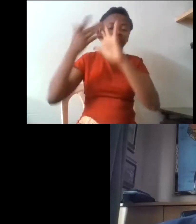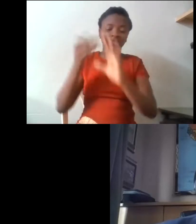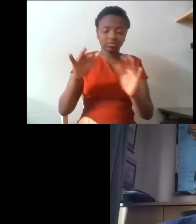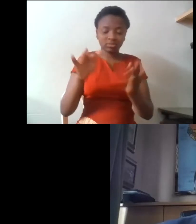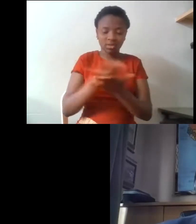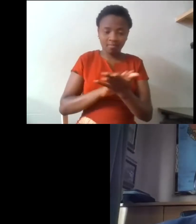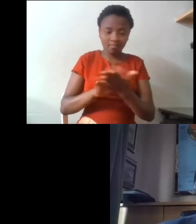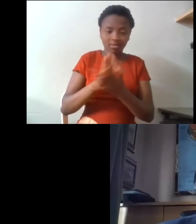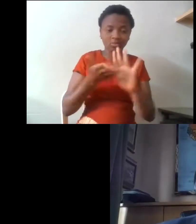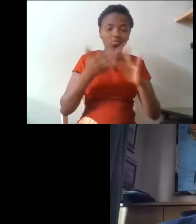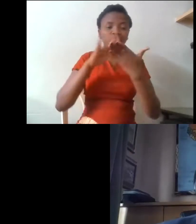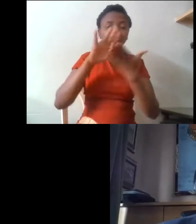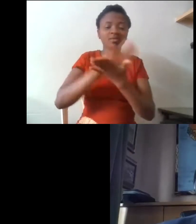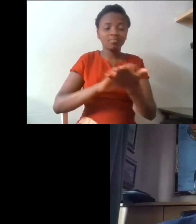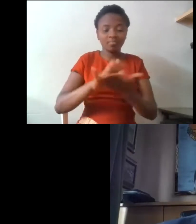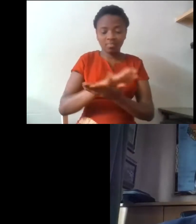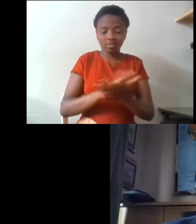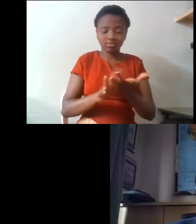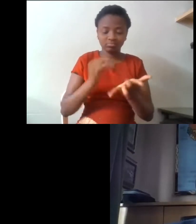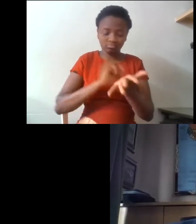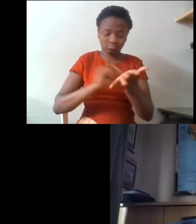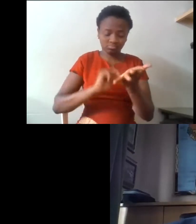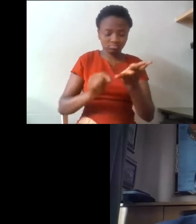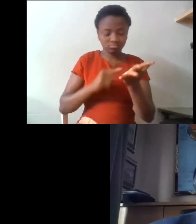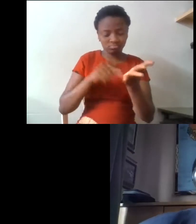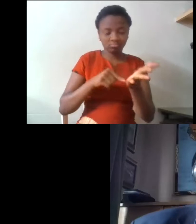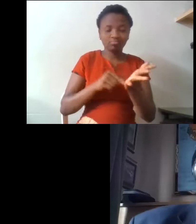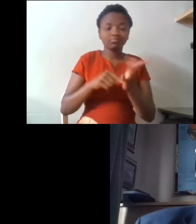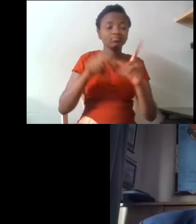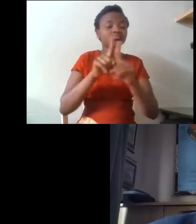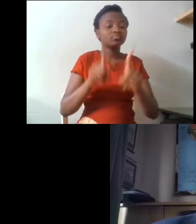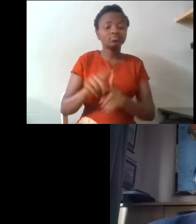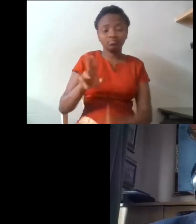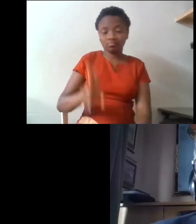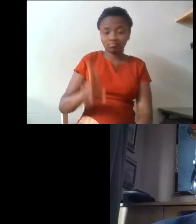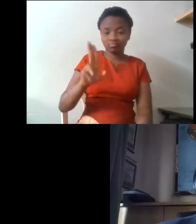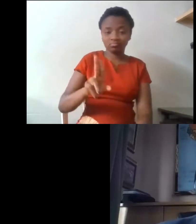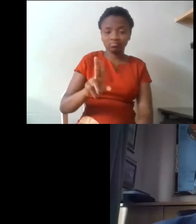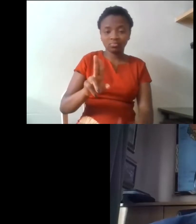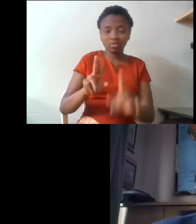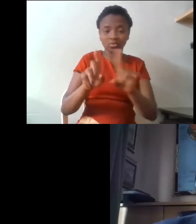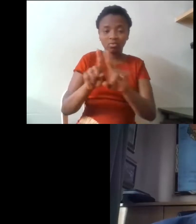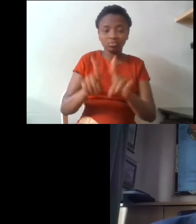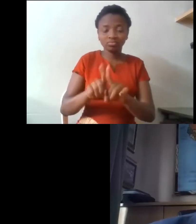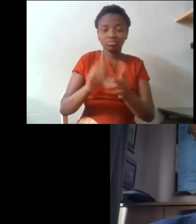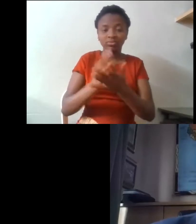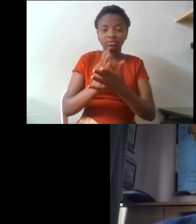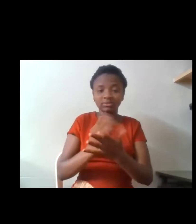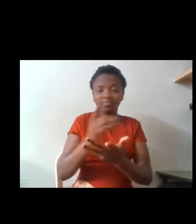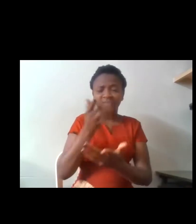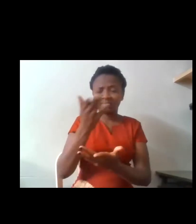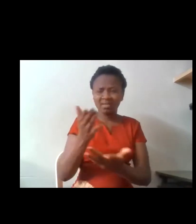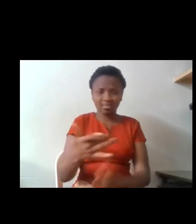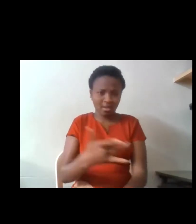advice to other organizations. And something, therefore, absolutely at the heart of our values and of our